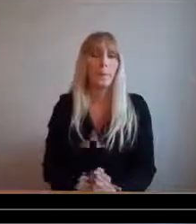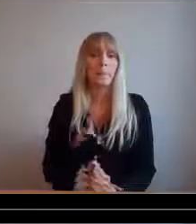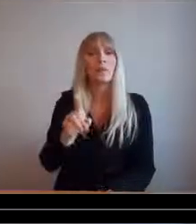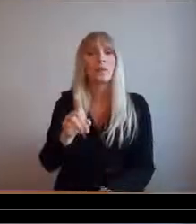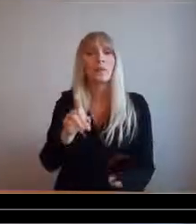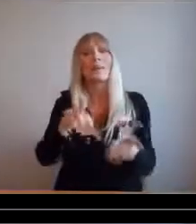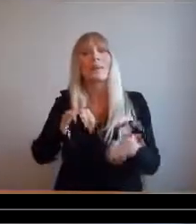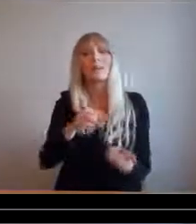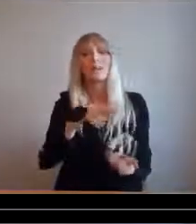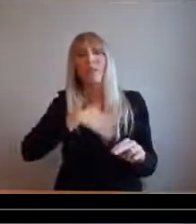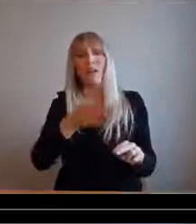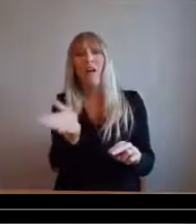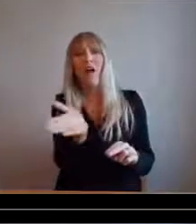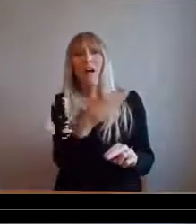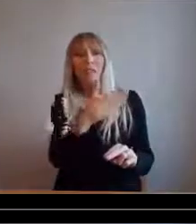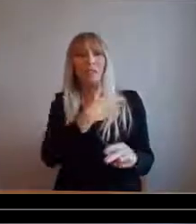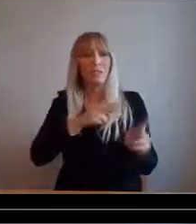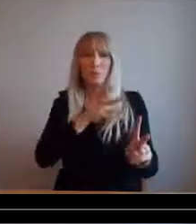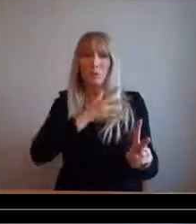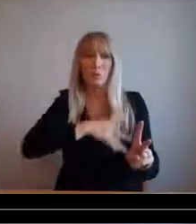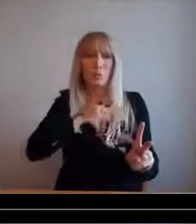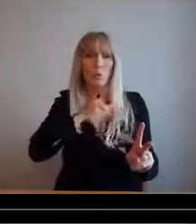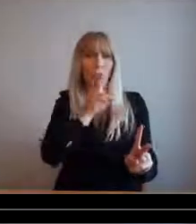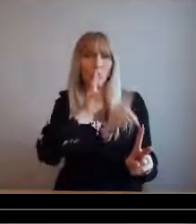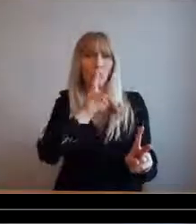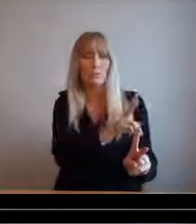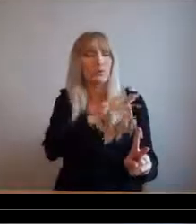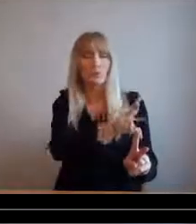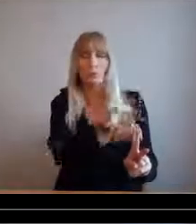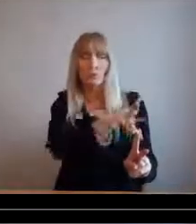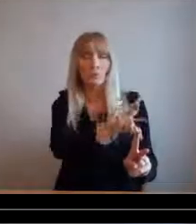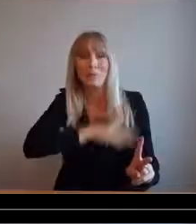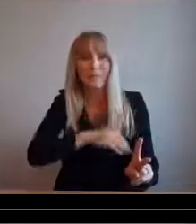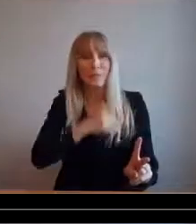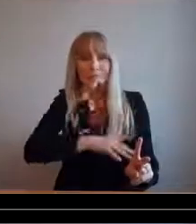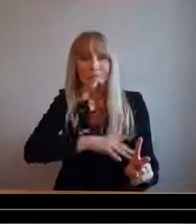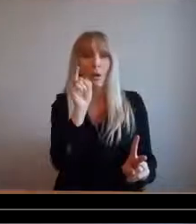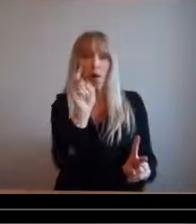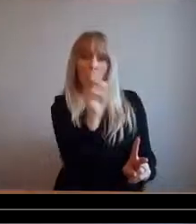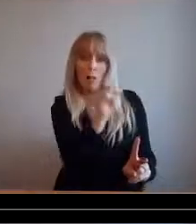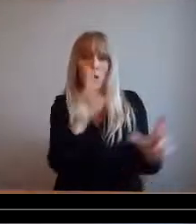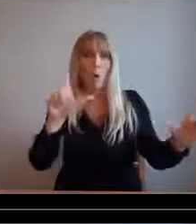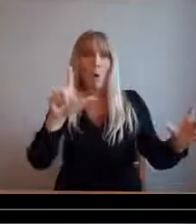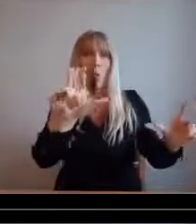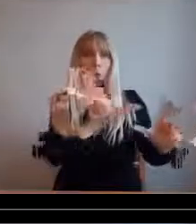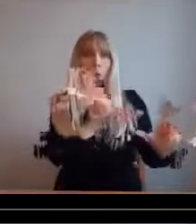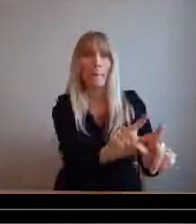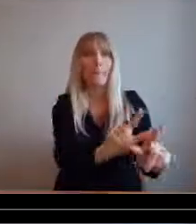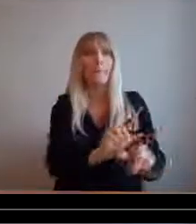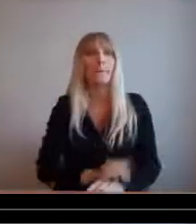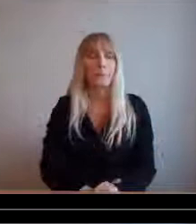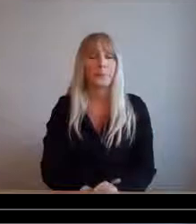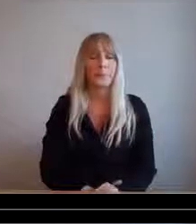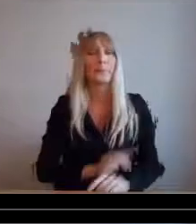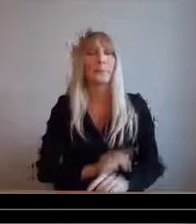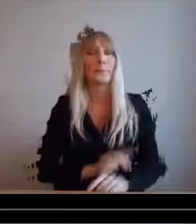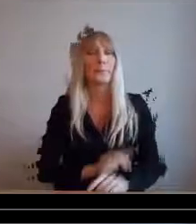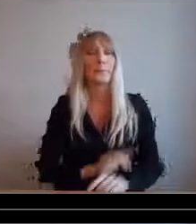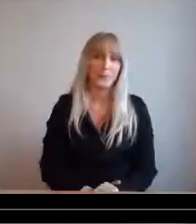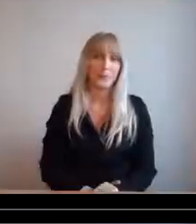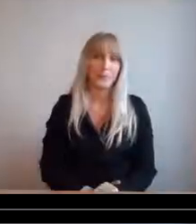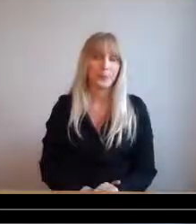Similarly, should you wish to turn off the BSL interpreter video, then hover your mouse over their camera and just click the